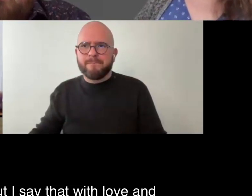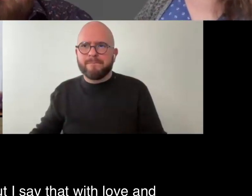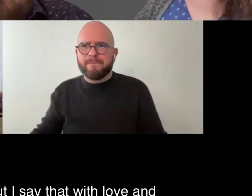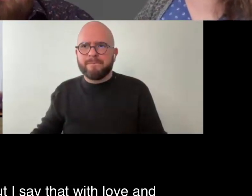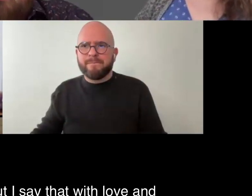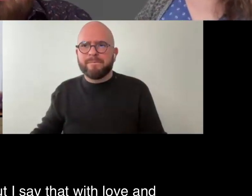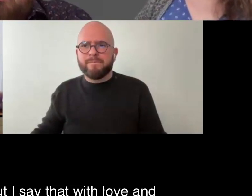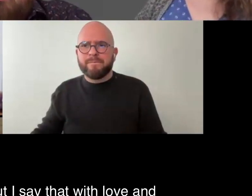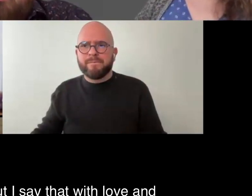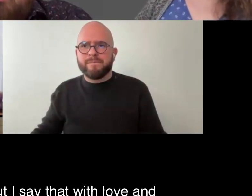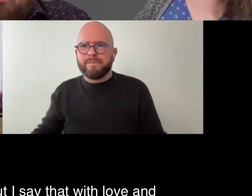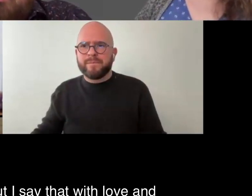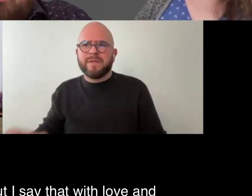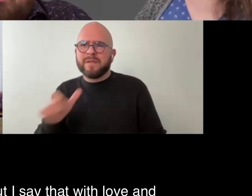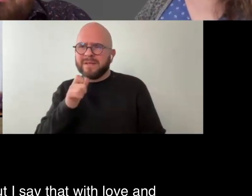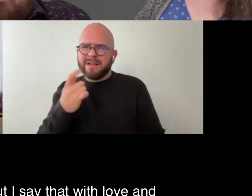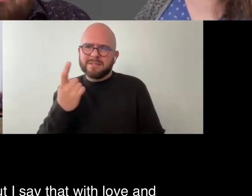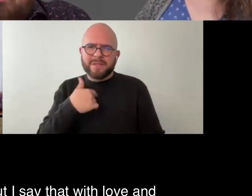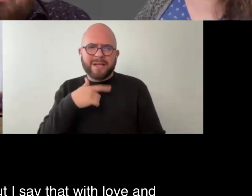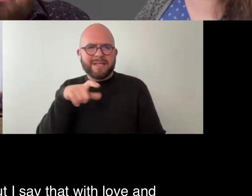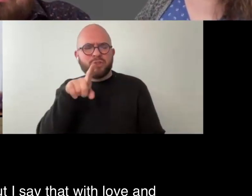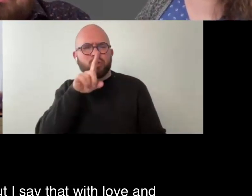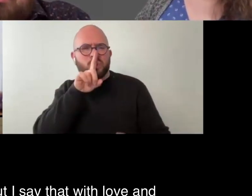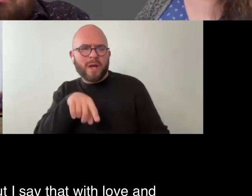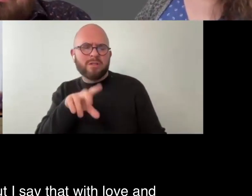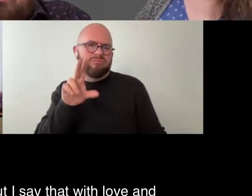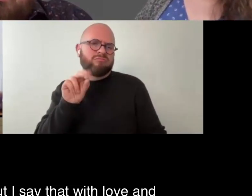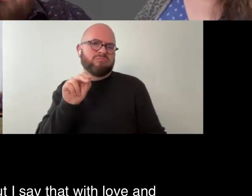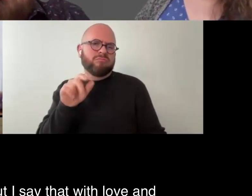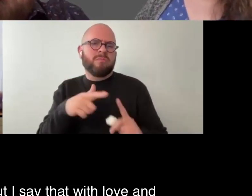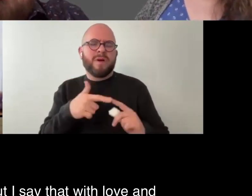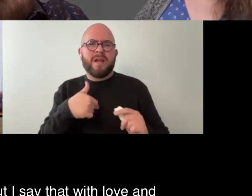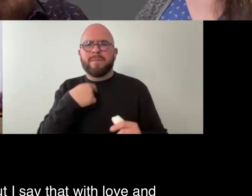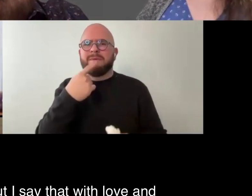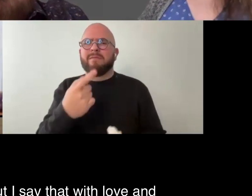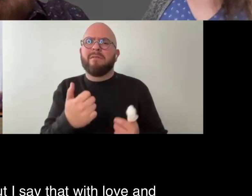but I say that with love and with